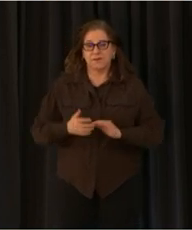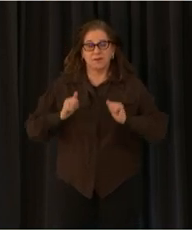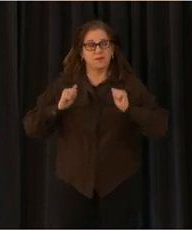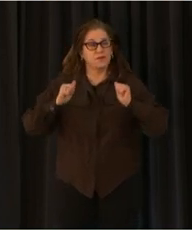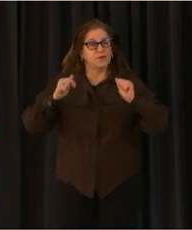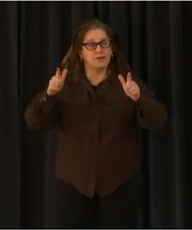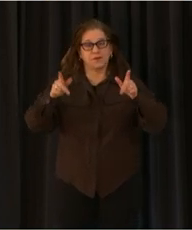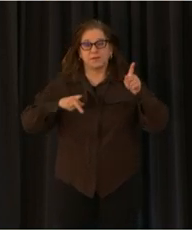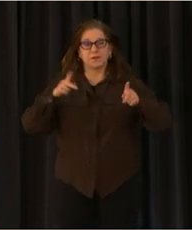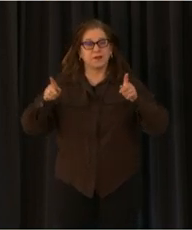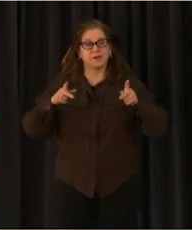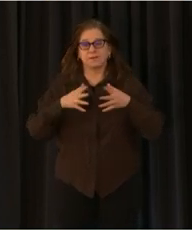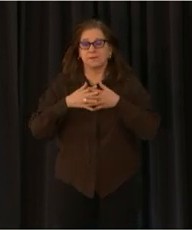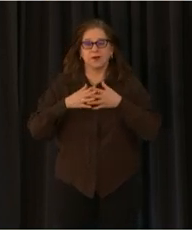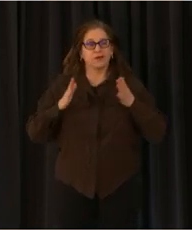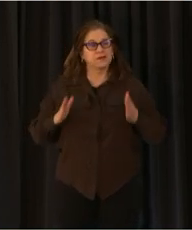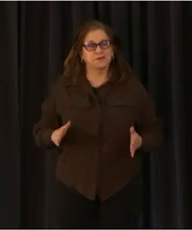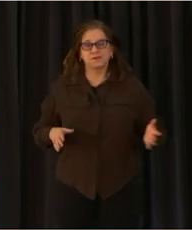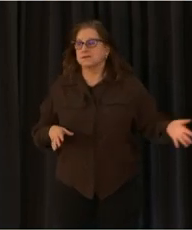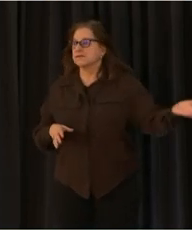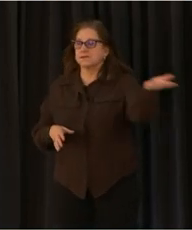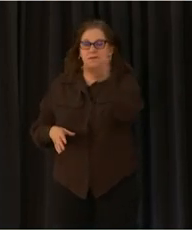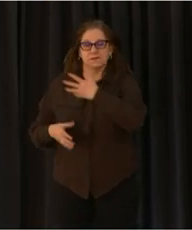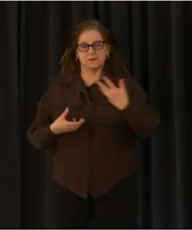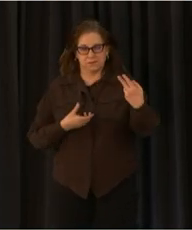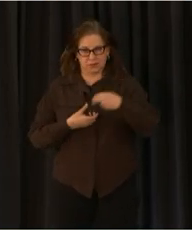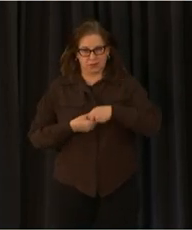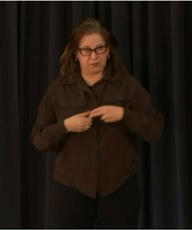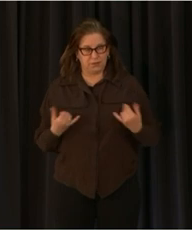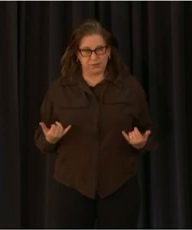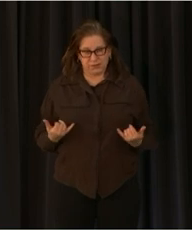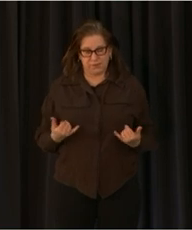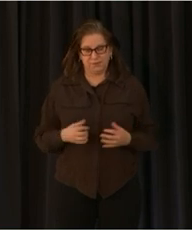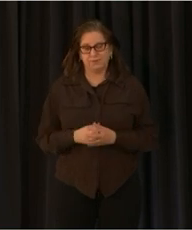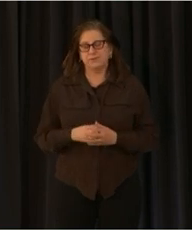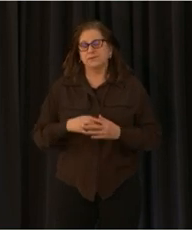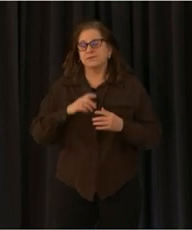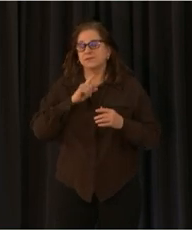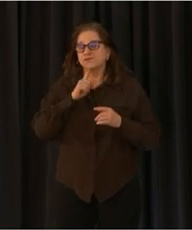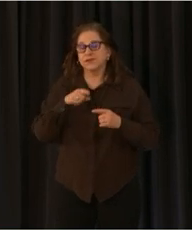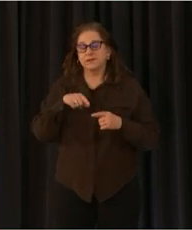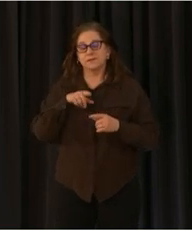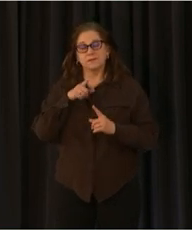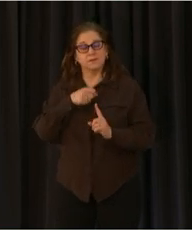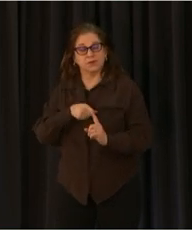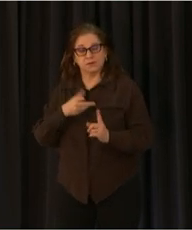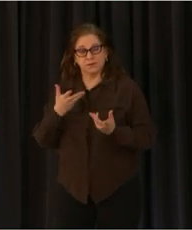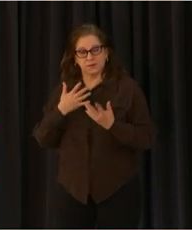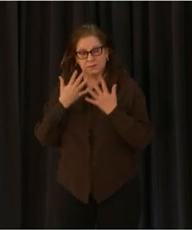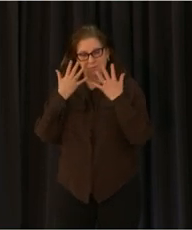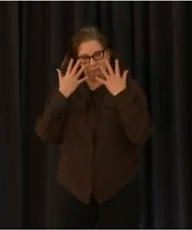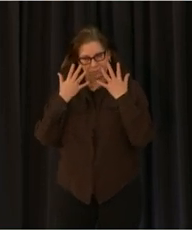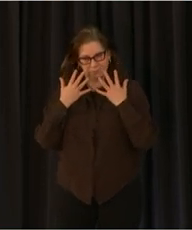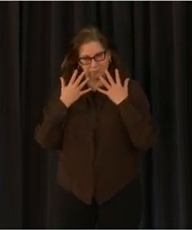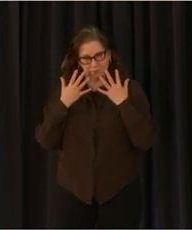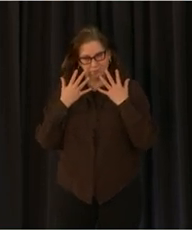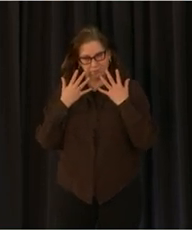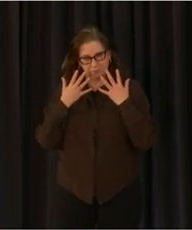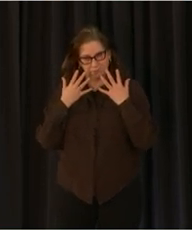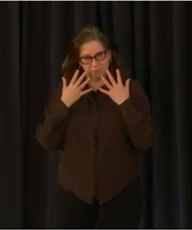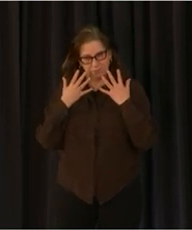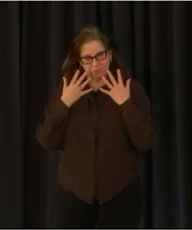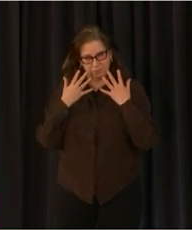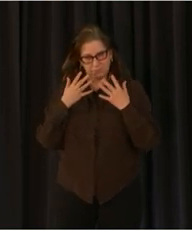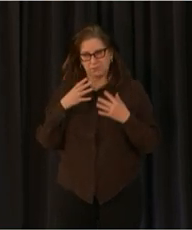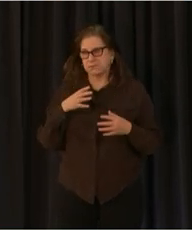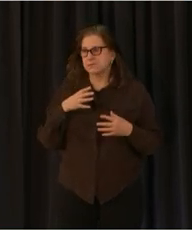in marking in this grim milestone we reached in our country where 500,000